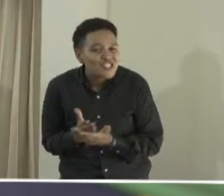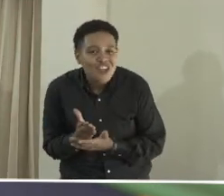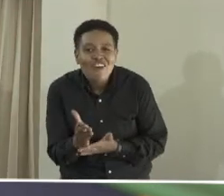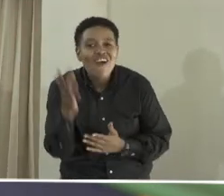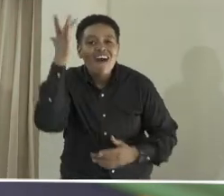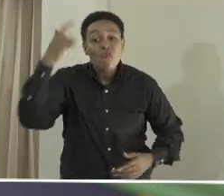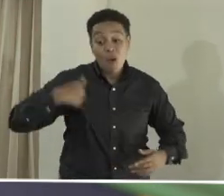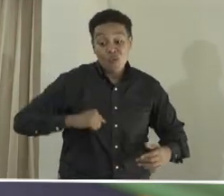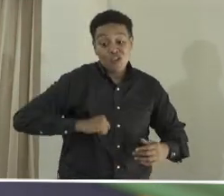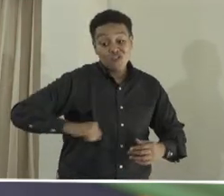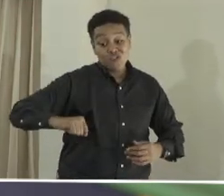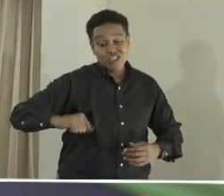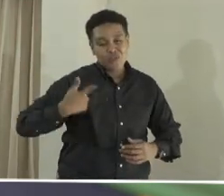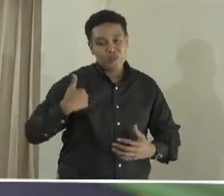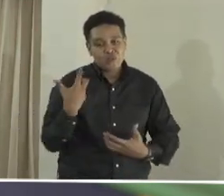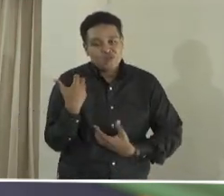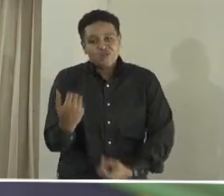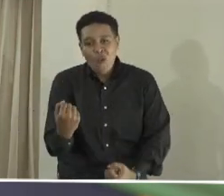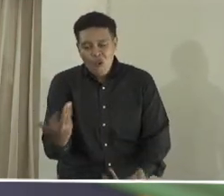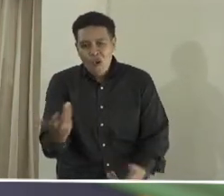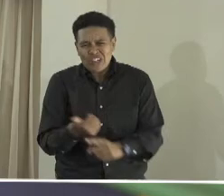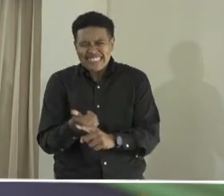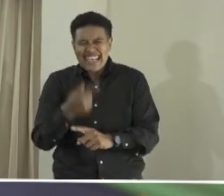were resilient and strong.